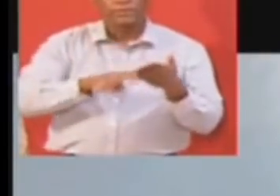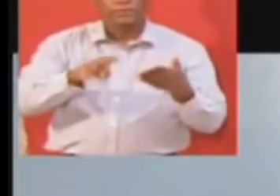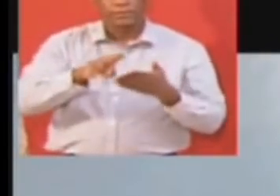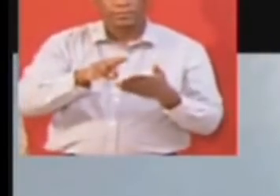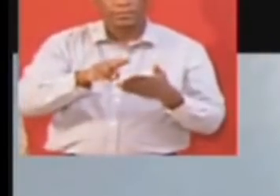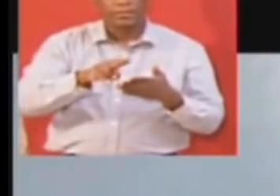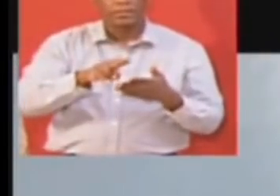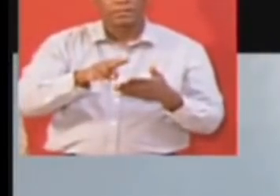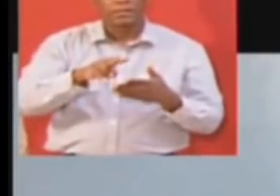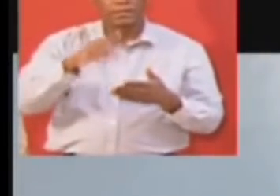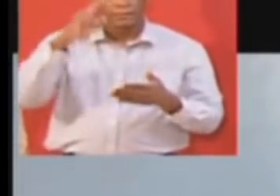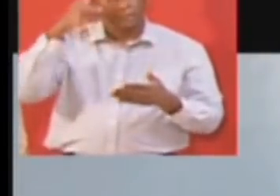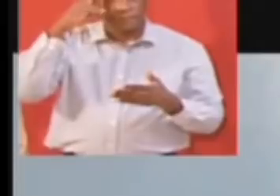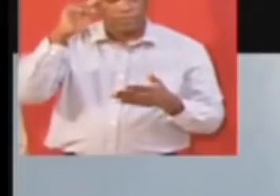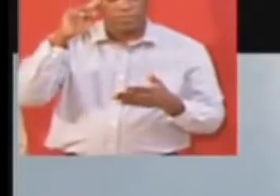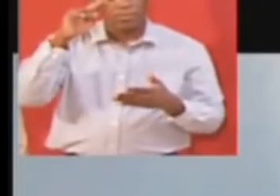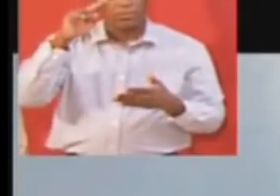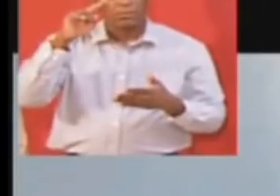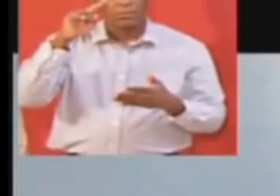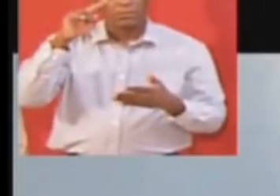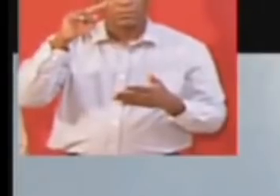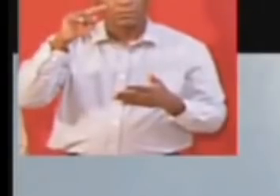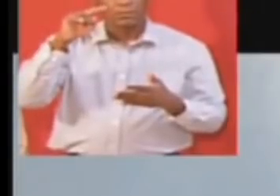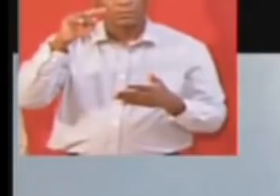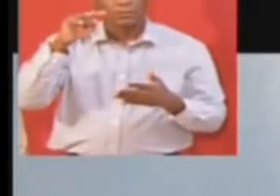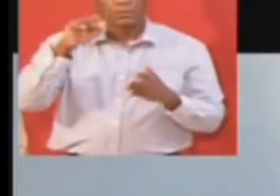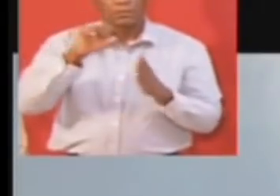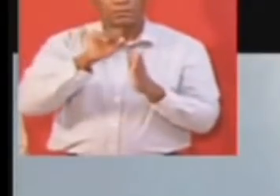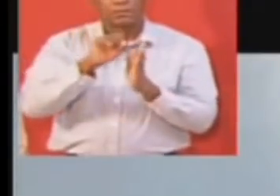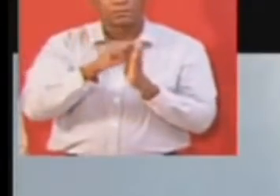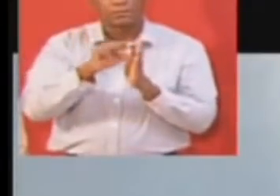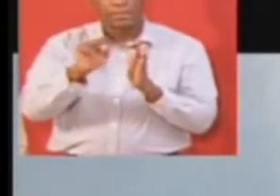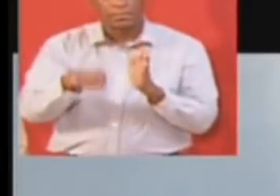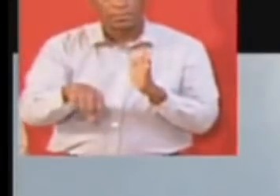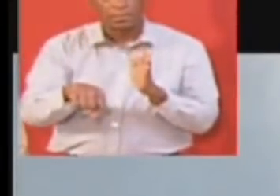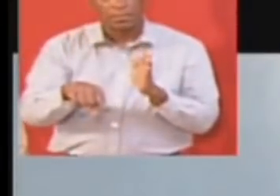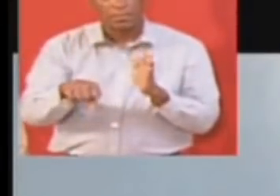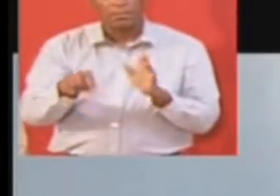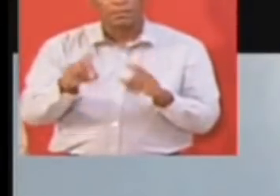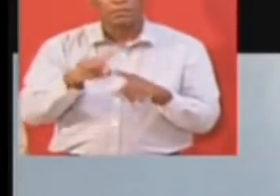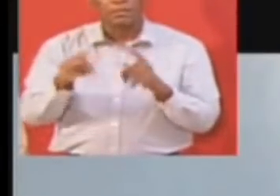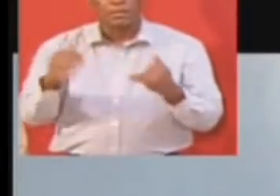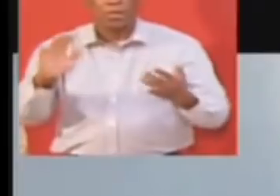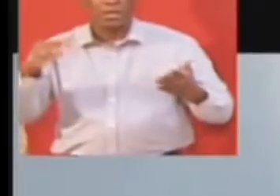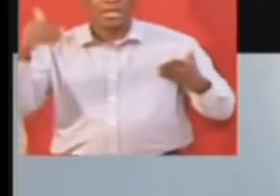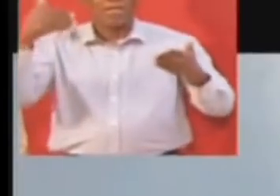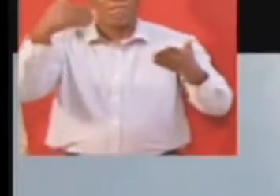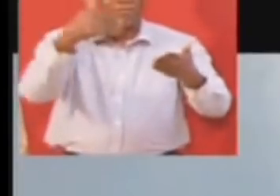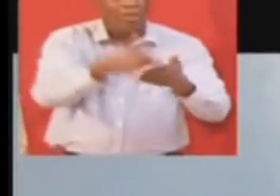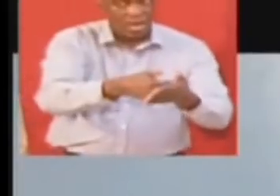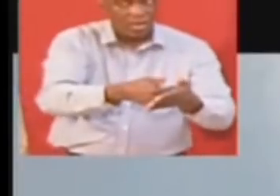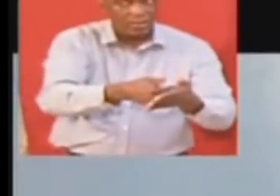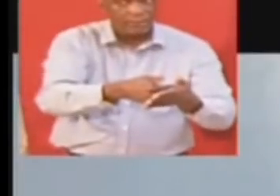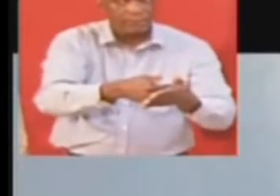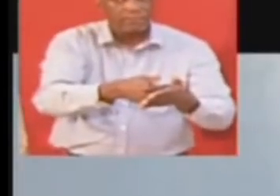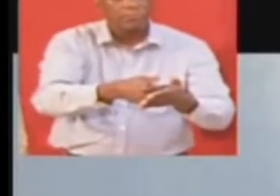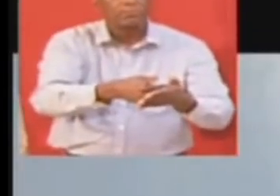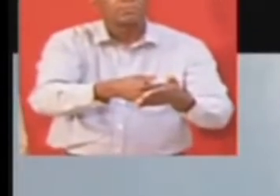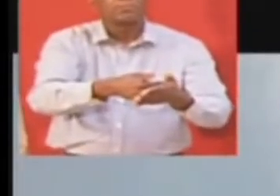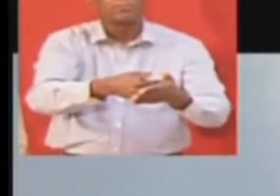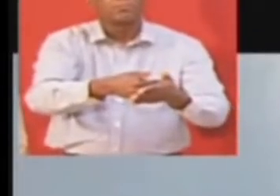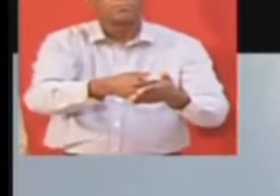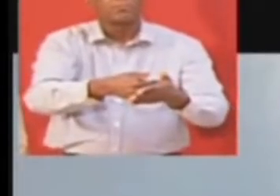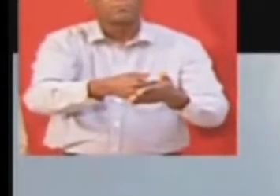that they didn't have to come, and now they, because they can have the classes online, and now they